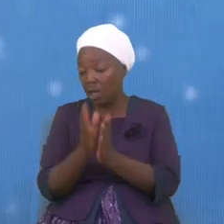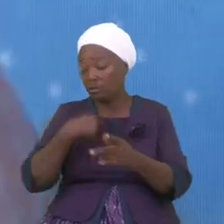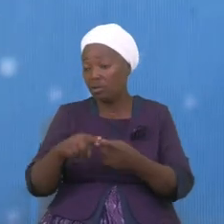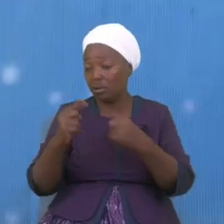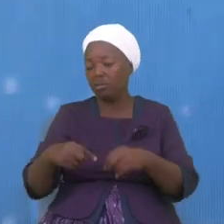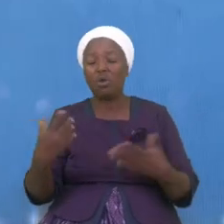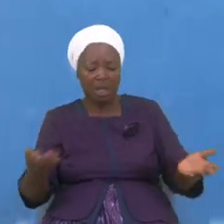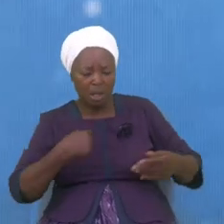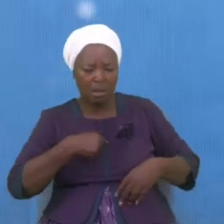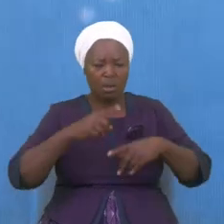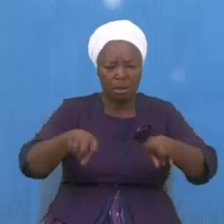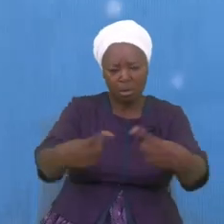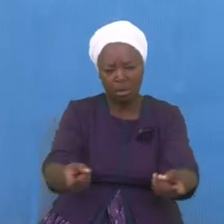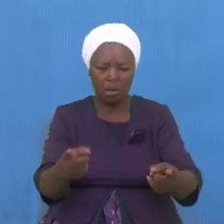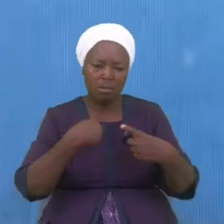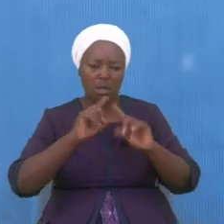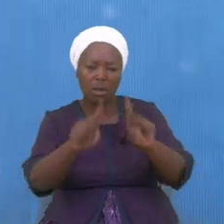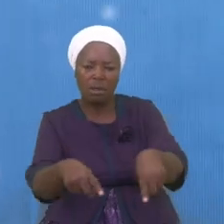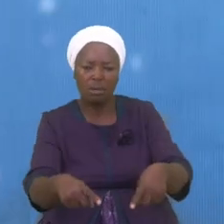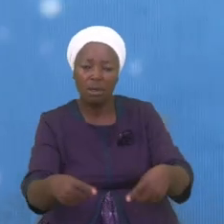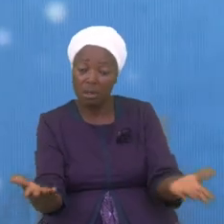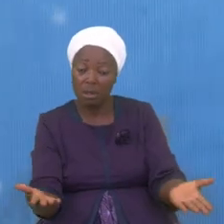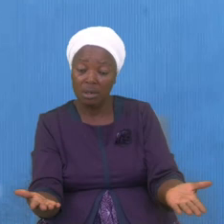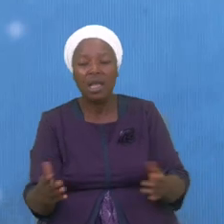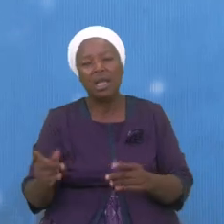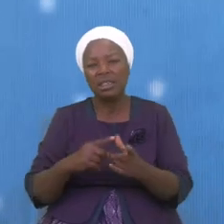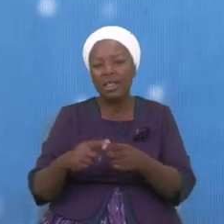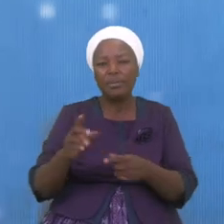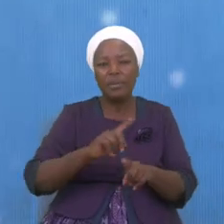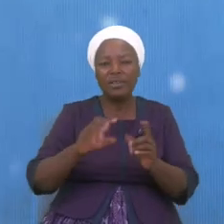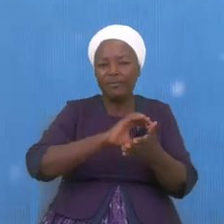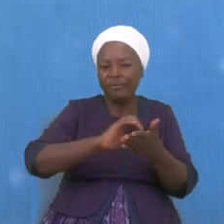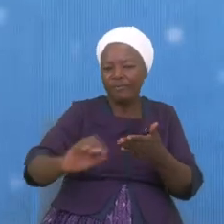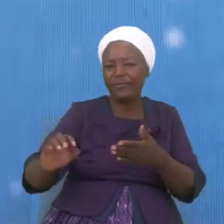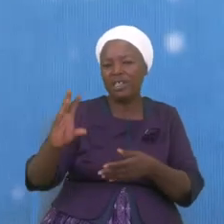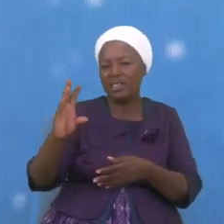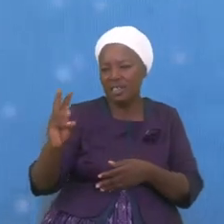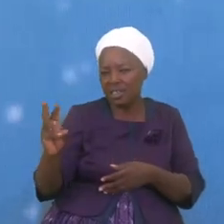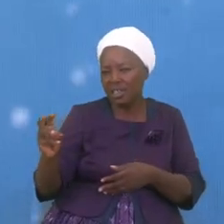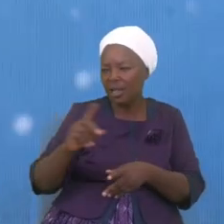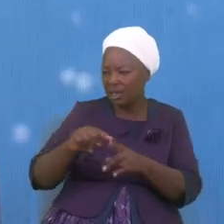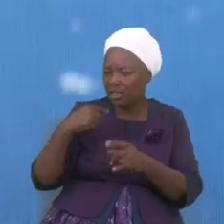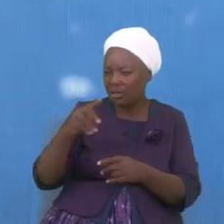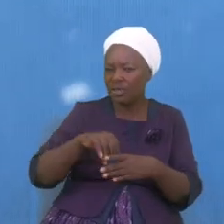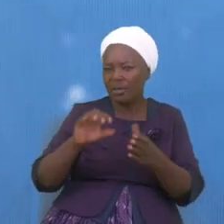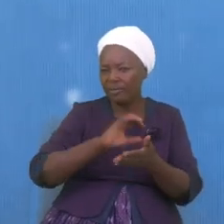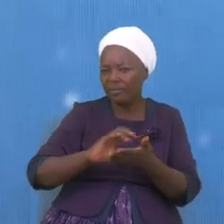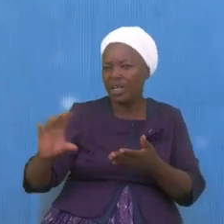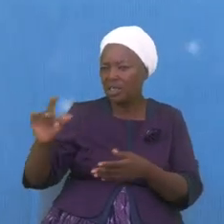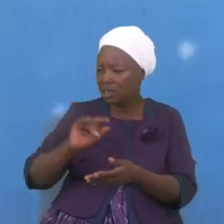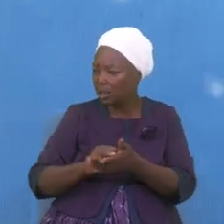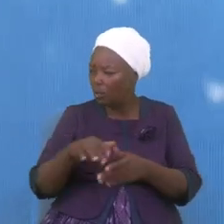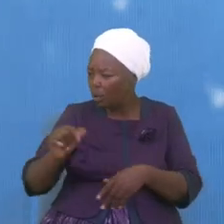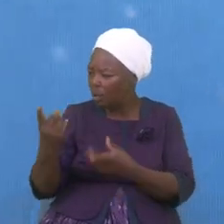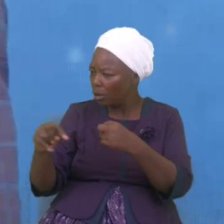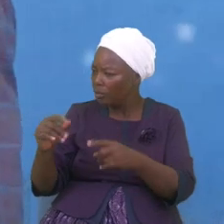come. This is verse 16. And before it tells you in verse 18, it says, while you are coming, did you see that